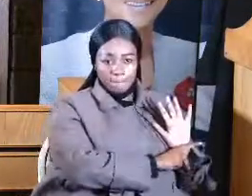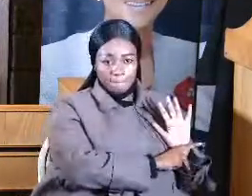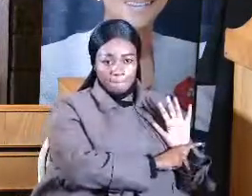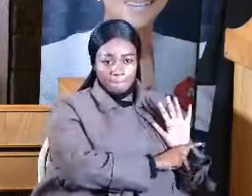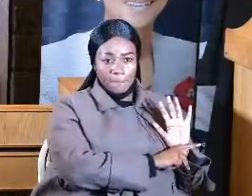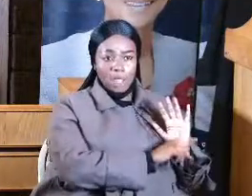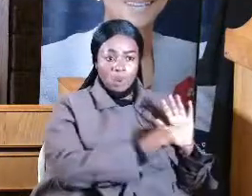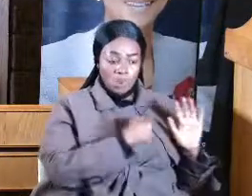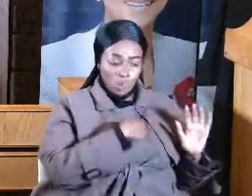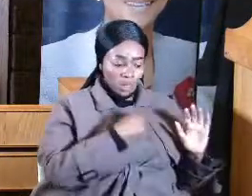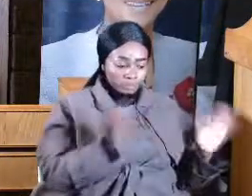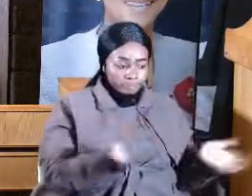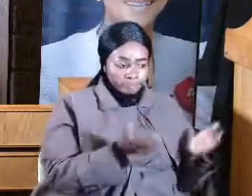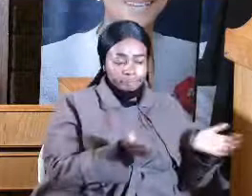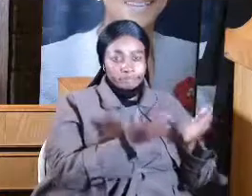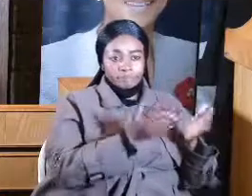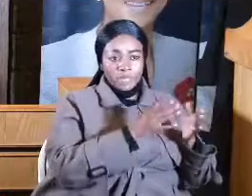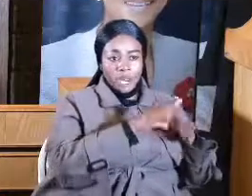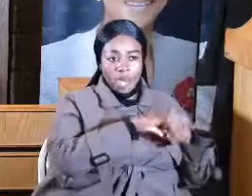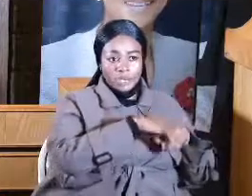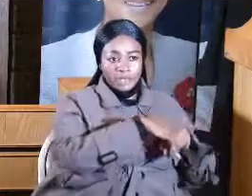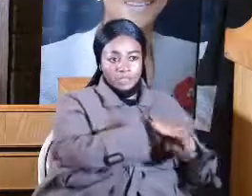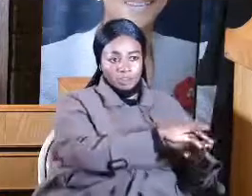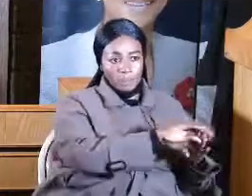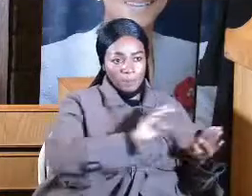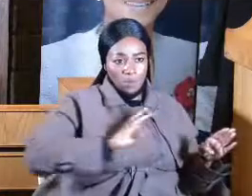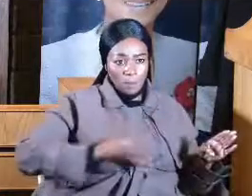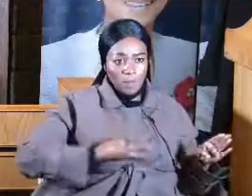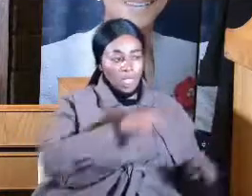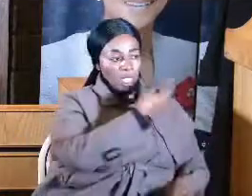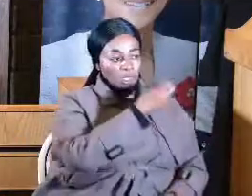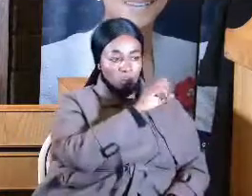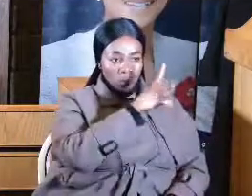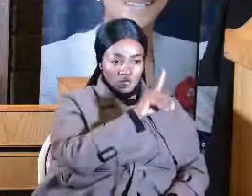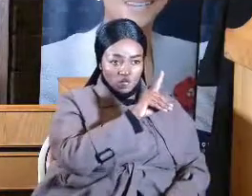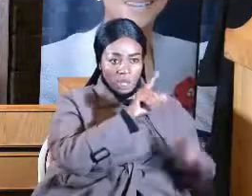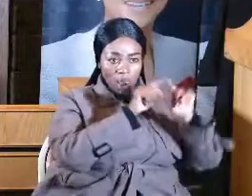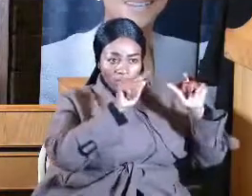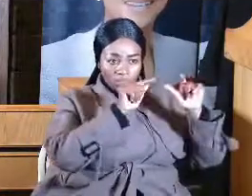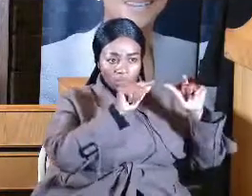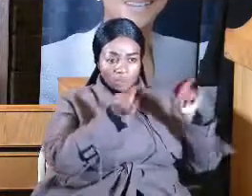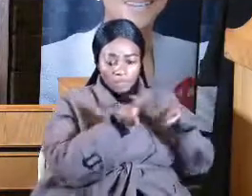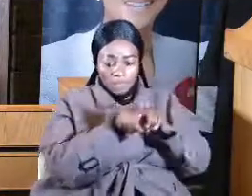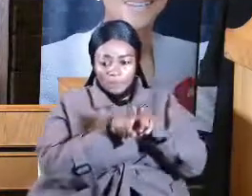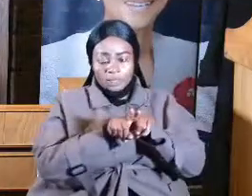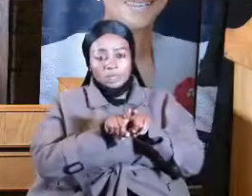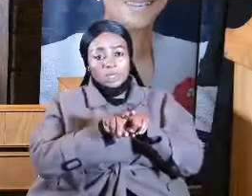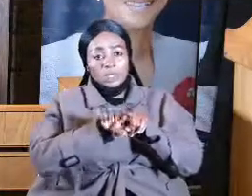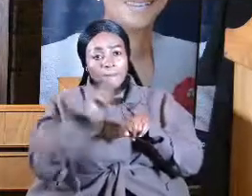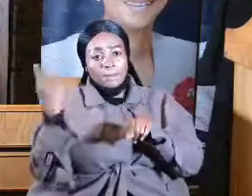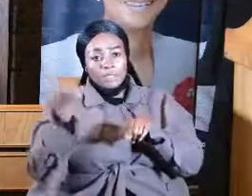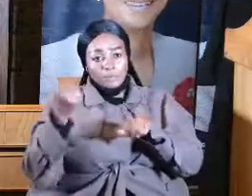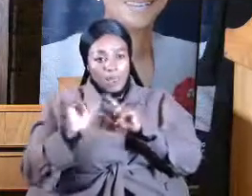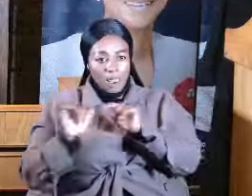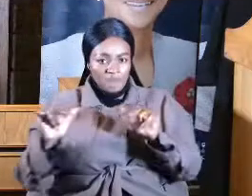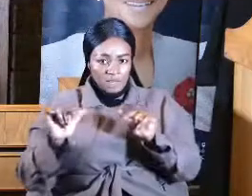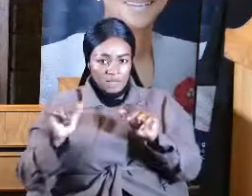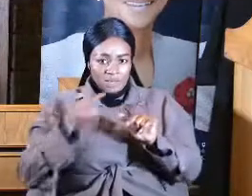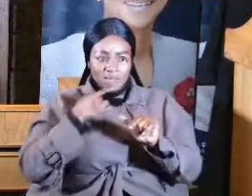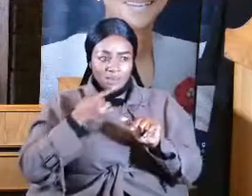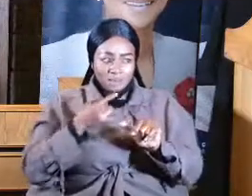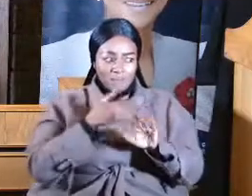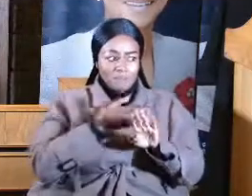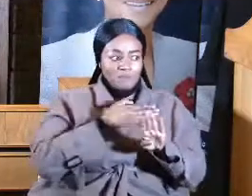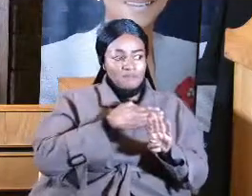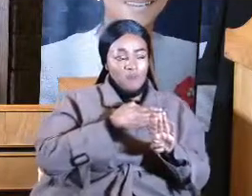are capacitating women in leadership from the HOD level until the principal level. Because I was saying last time I visited, I'm